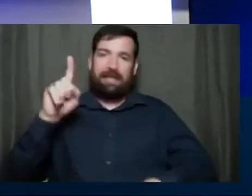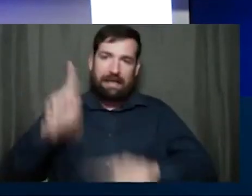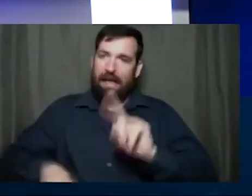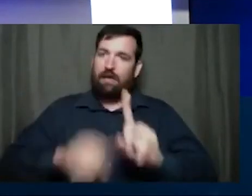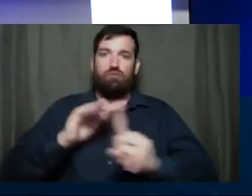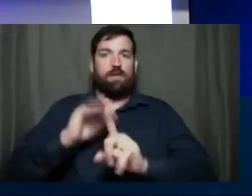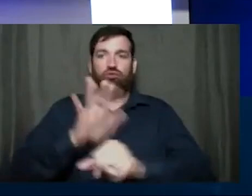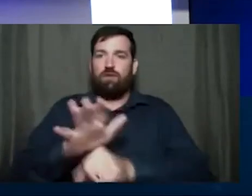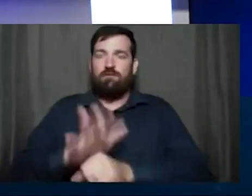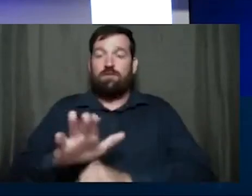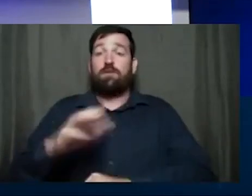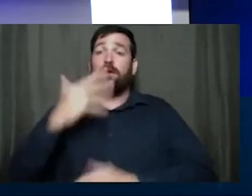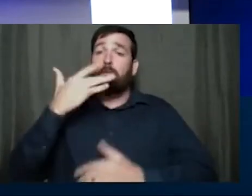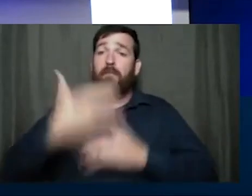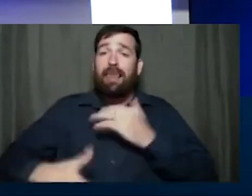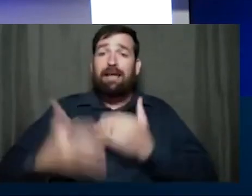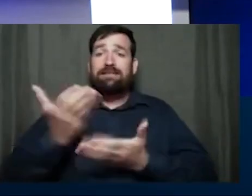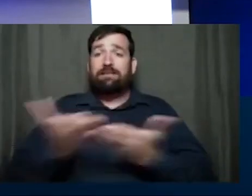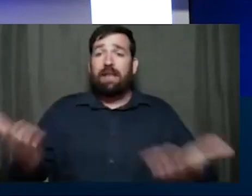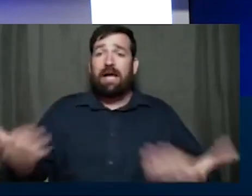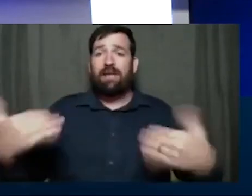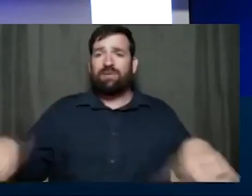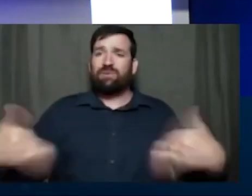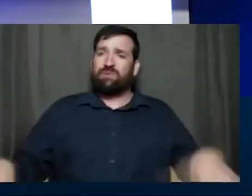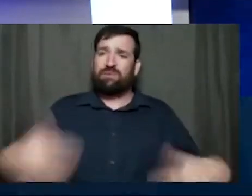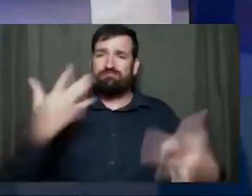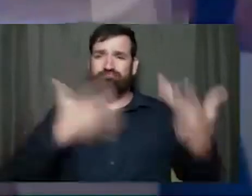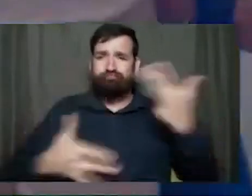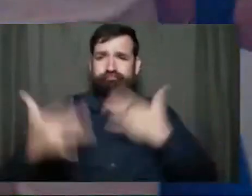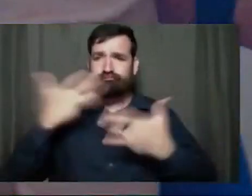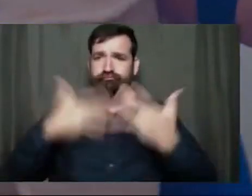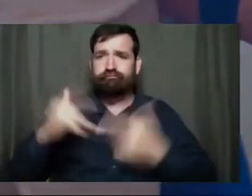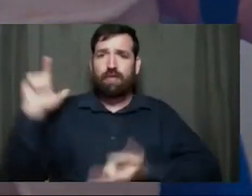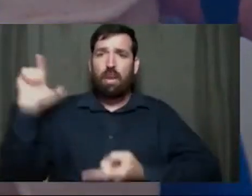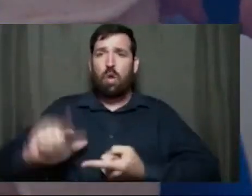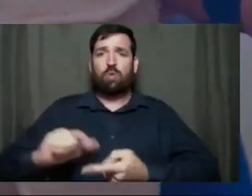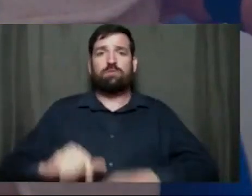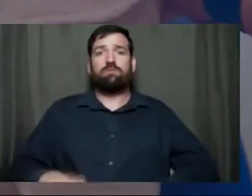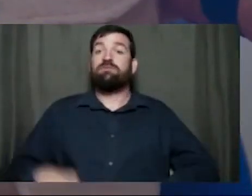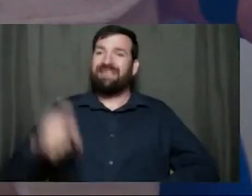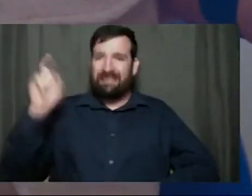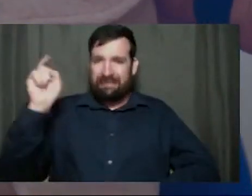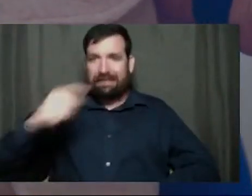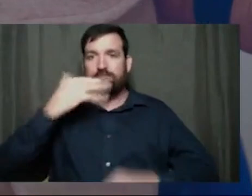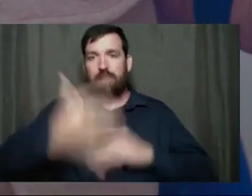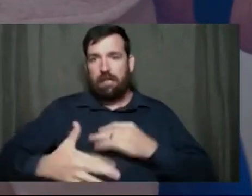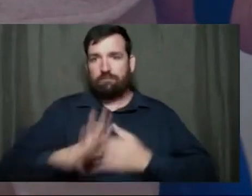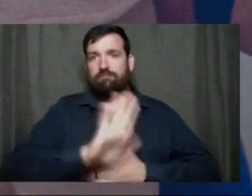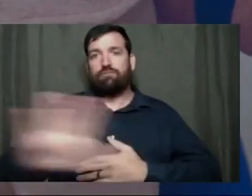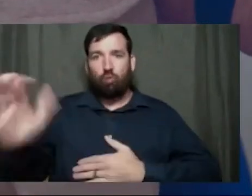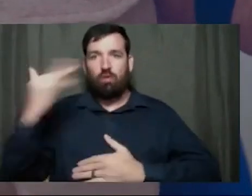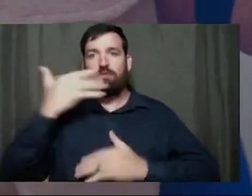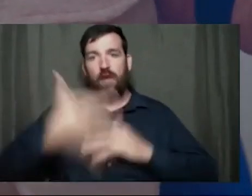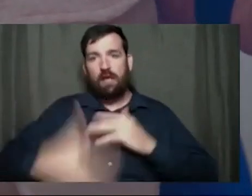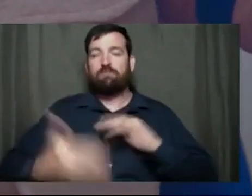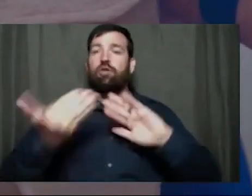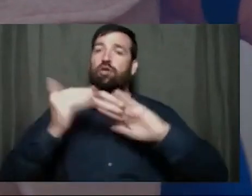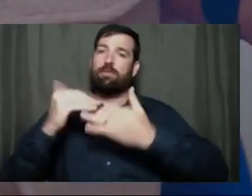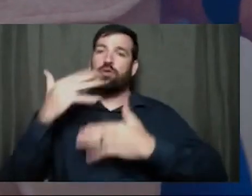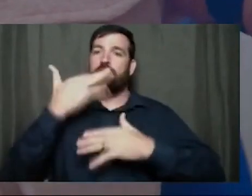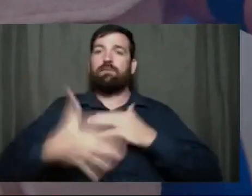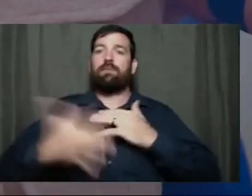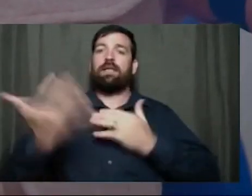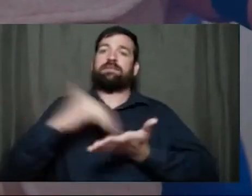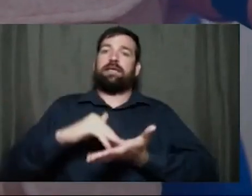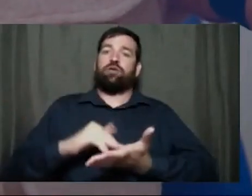blood supplies are alarmingly low here in the metro. Simply put, we need blood. We need your blood. The community blood center's blood supply stands at about a 1 to